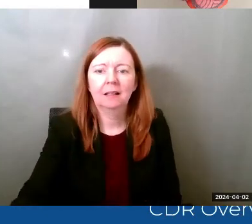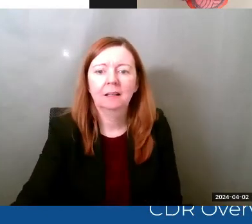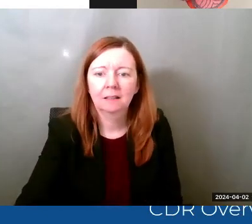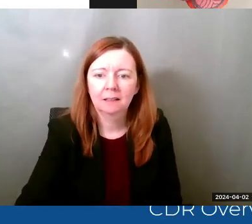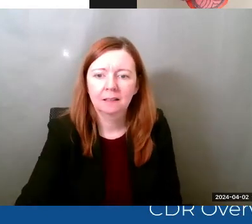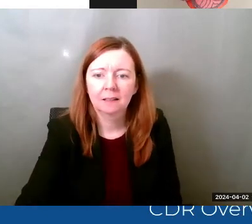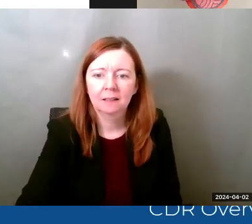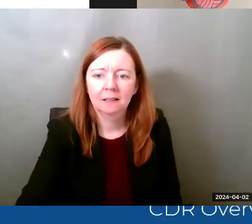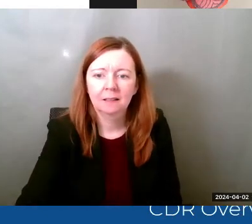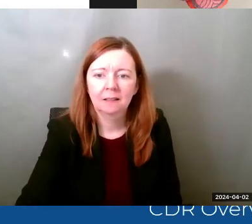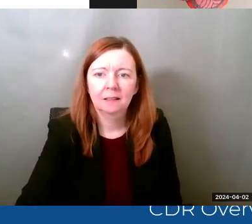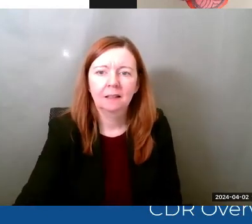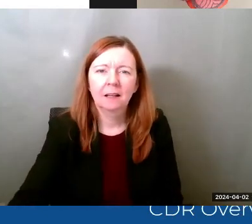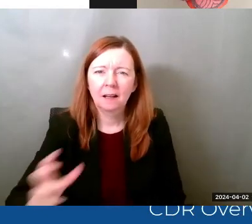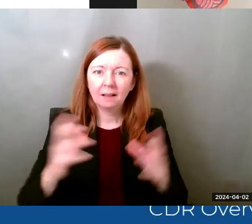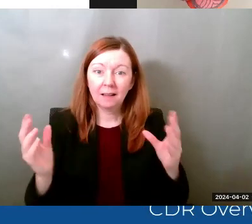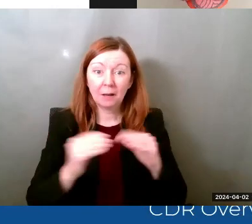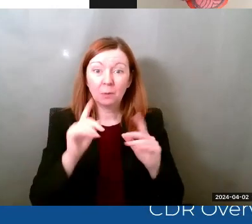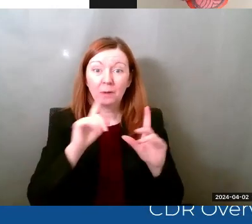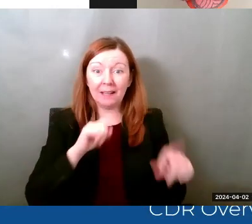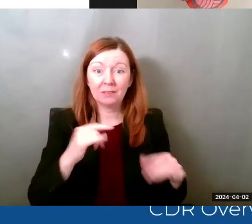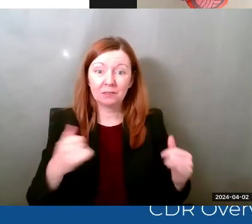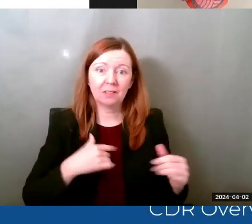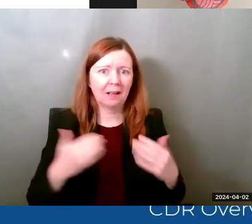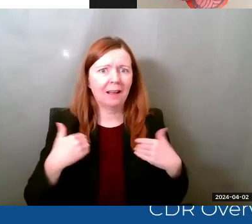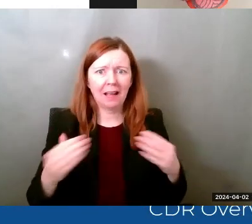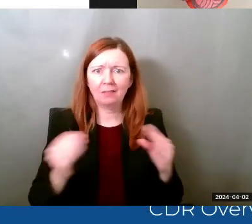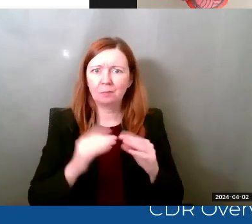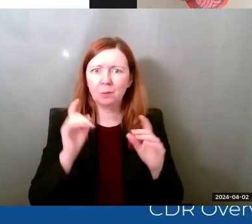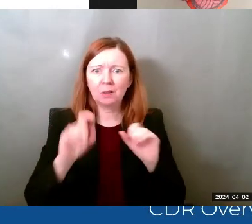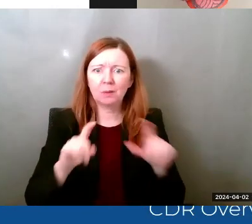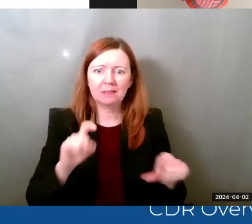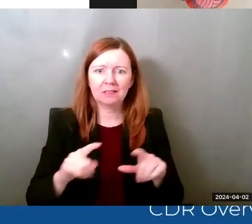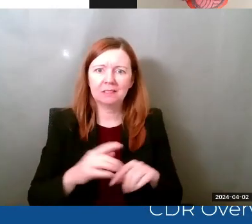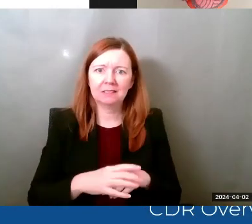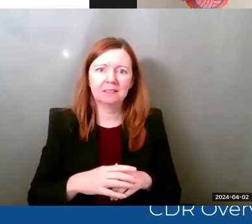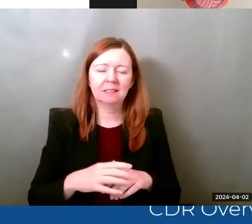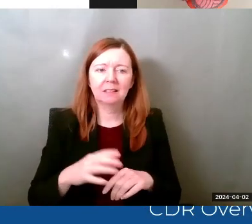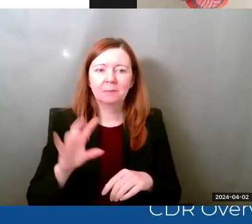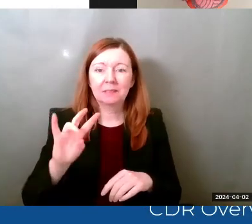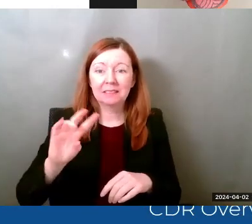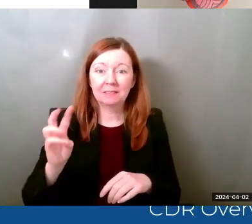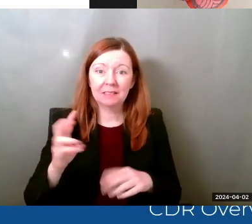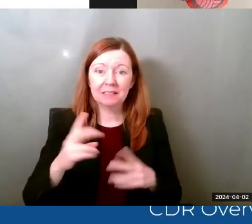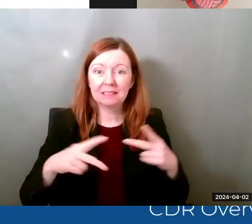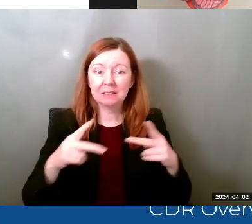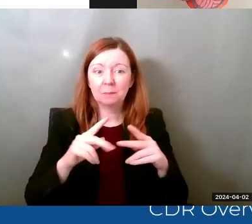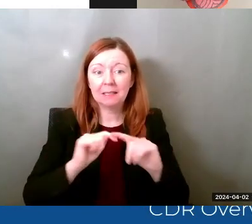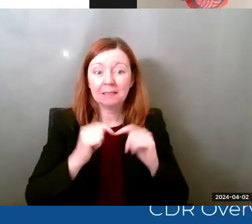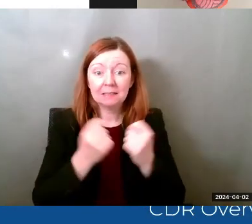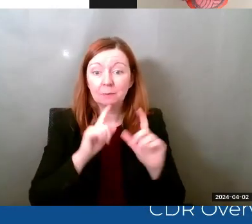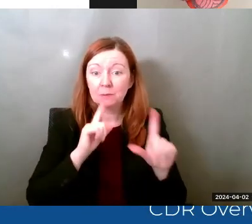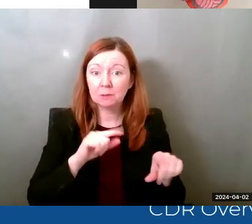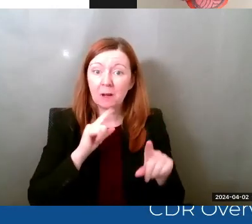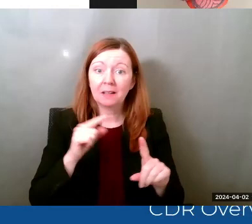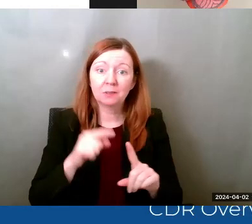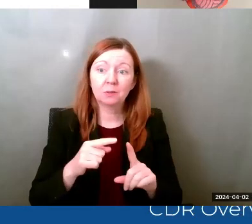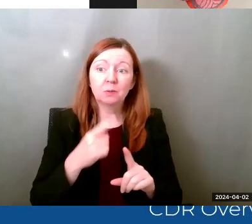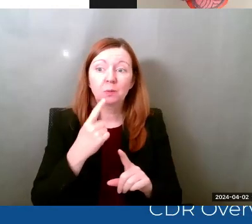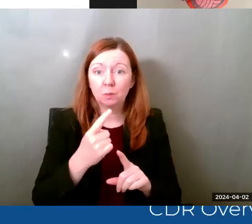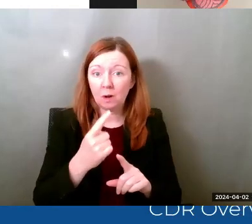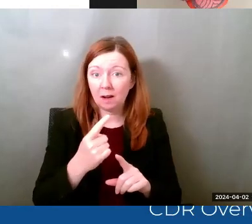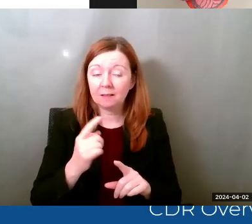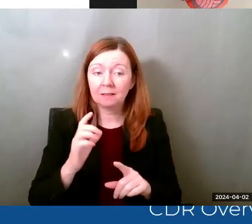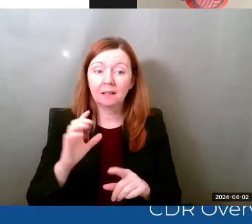are a lot more answers today. I still have more questions. The 76th place team responded to one of